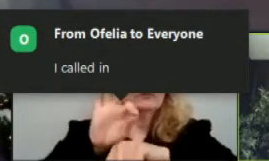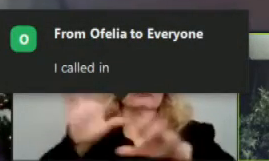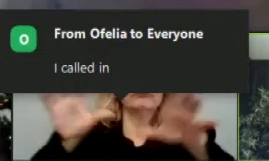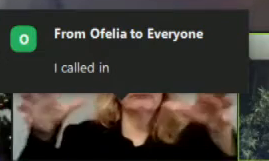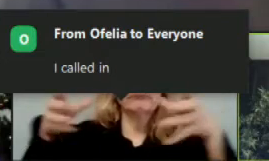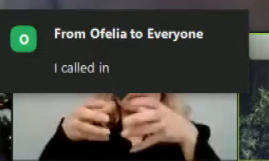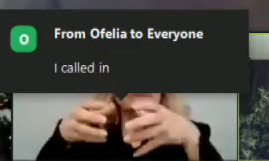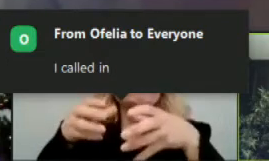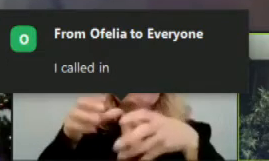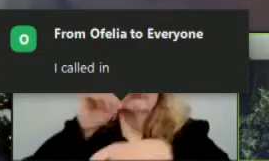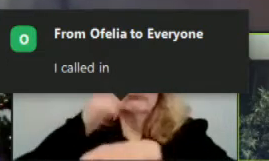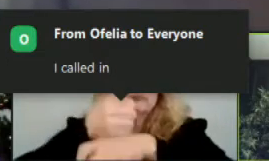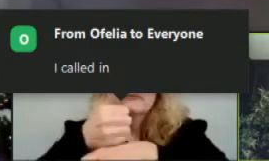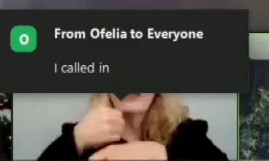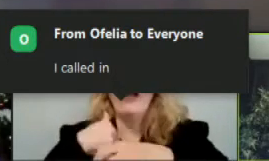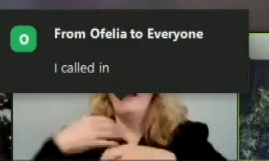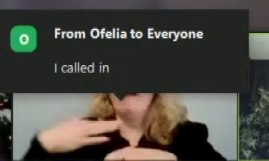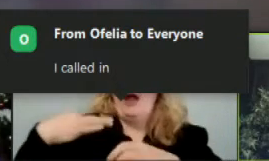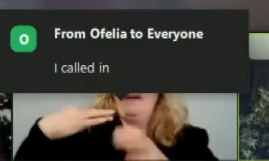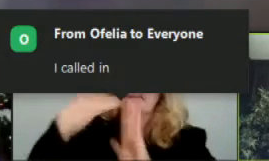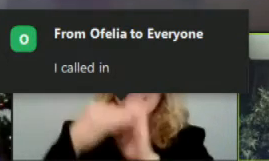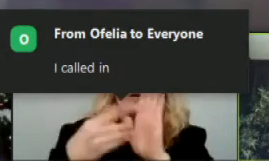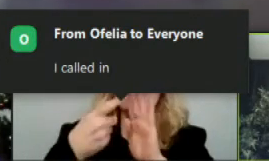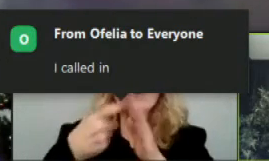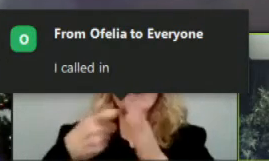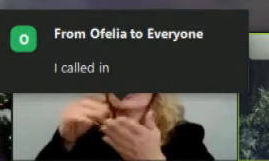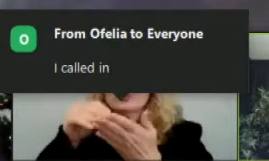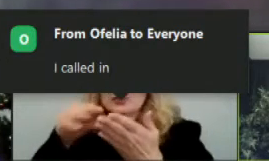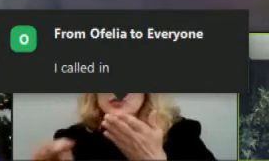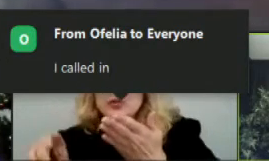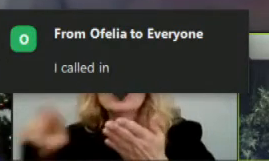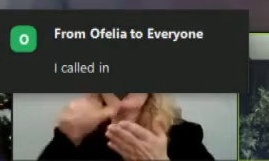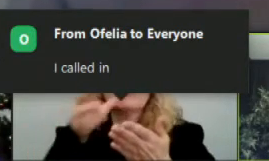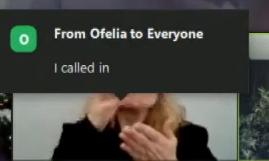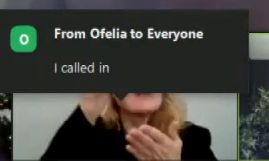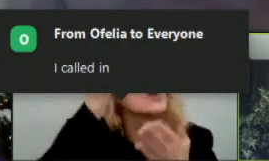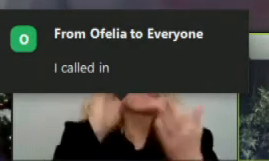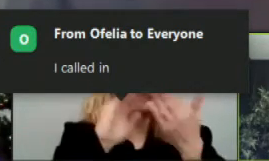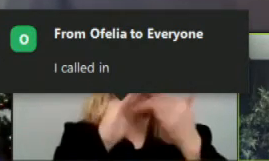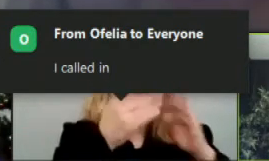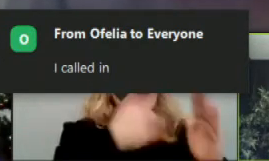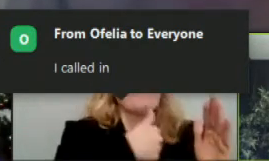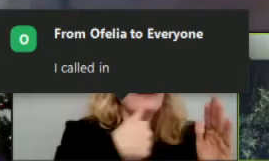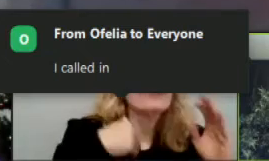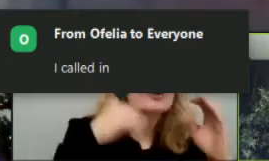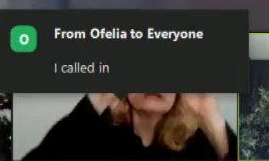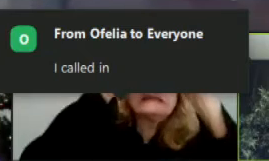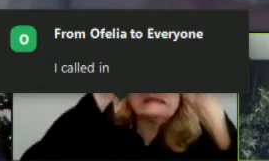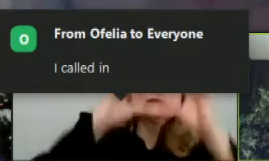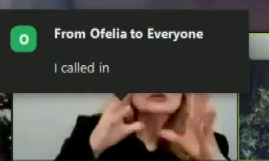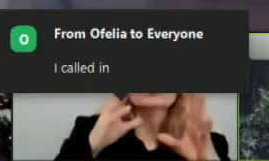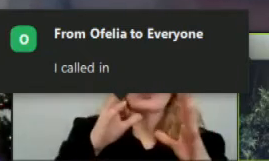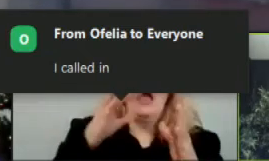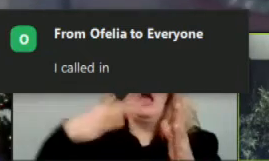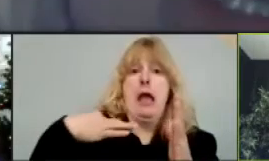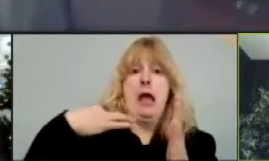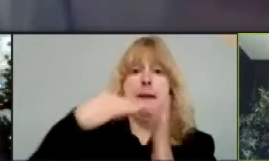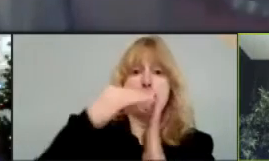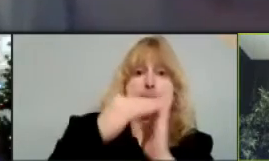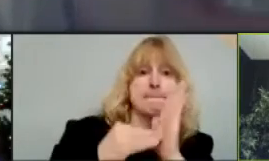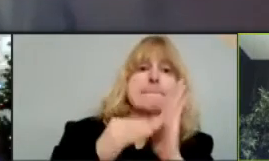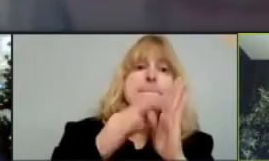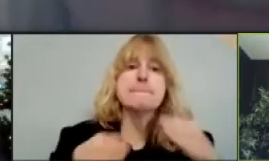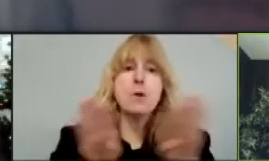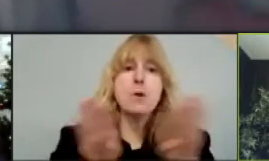from students, from parents, community members, teachers. The application for that closes on Friday.